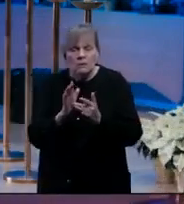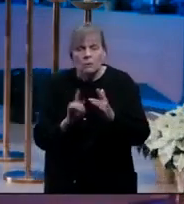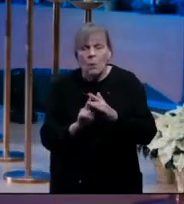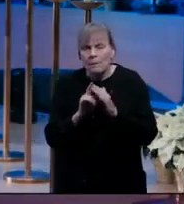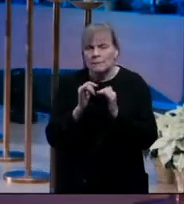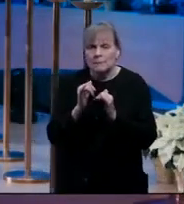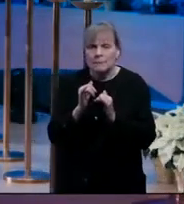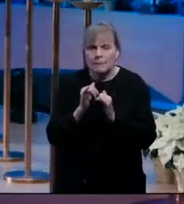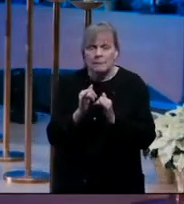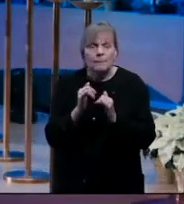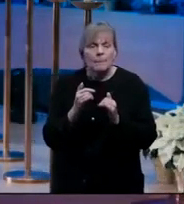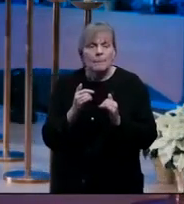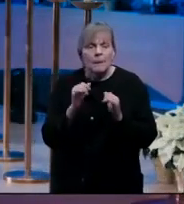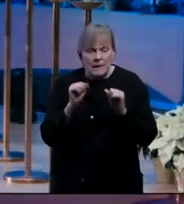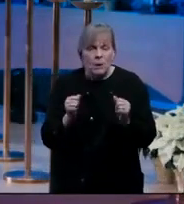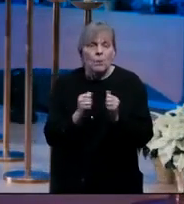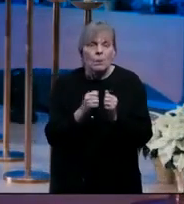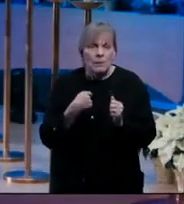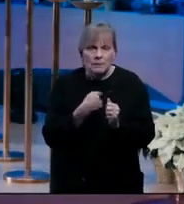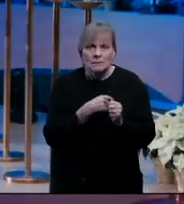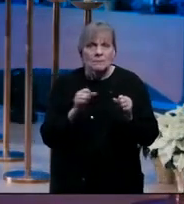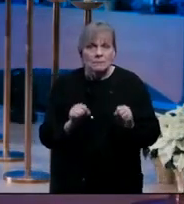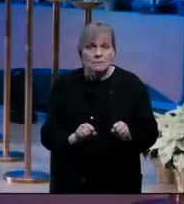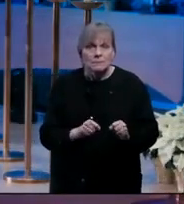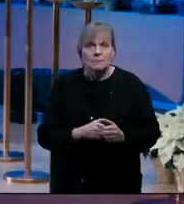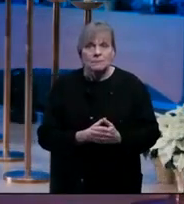be with us.